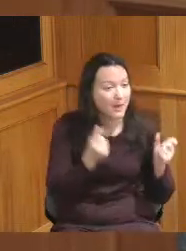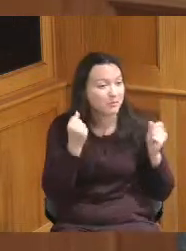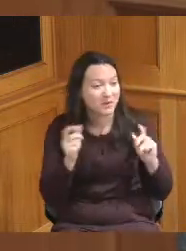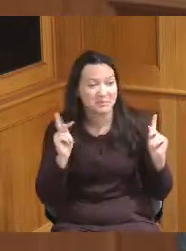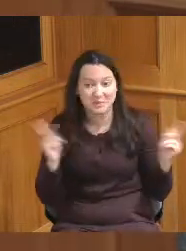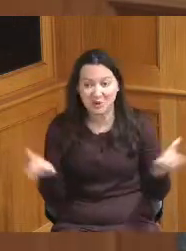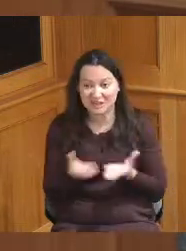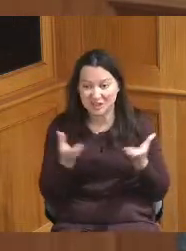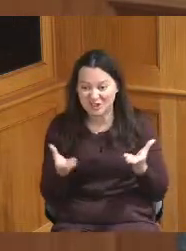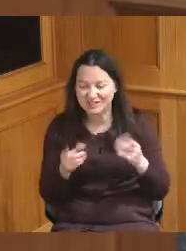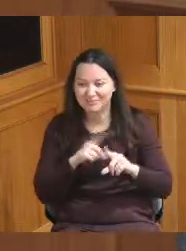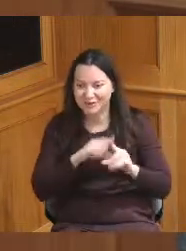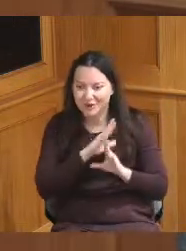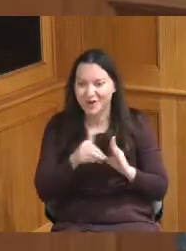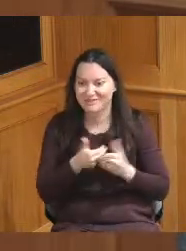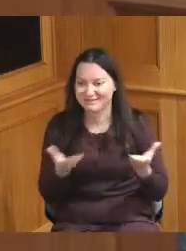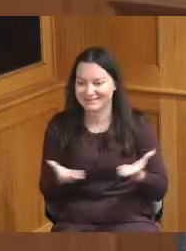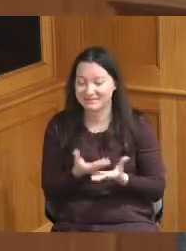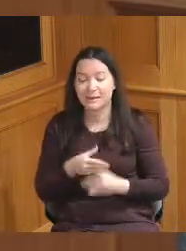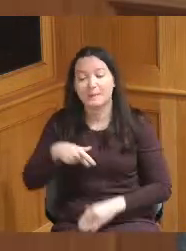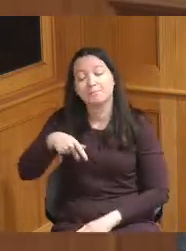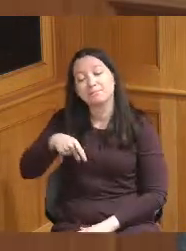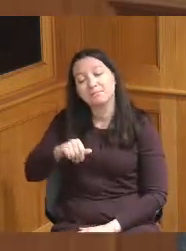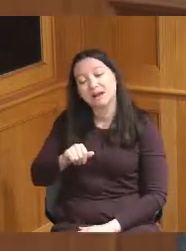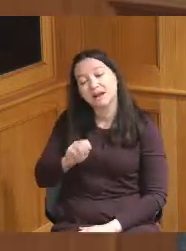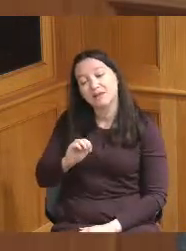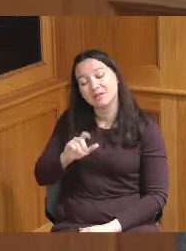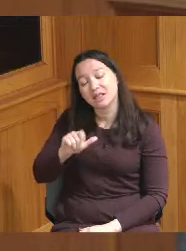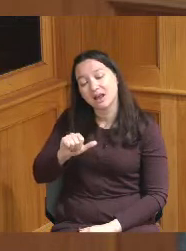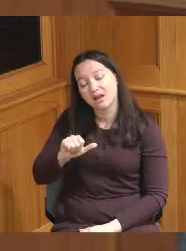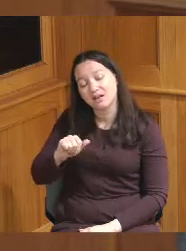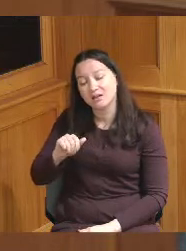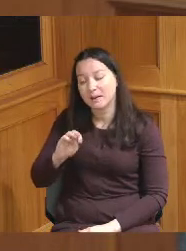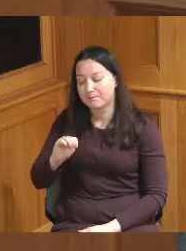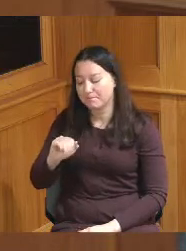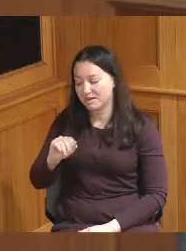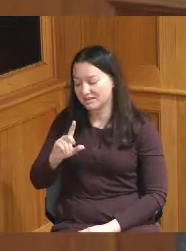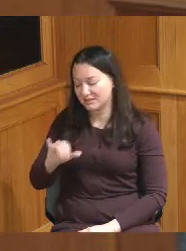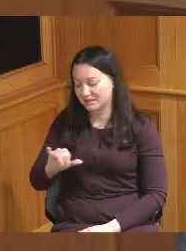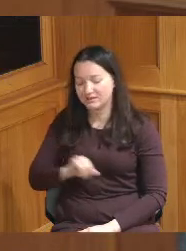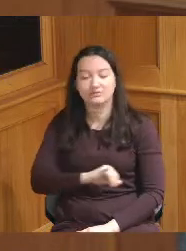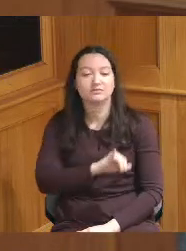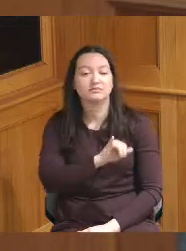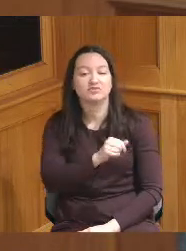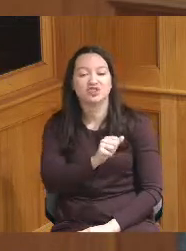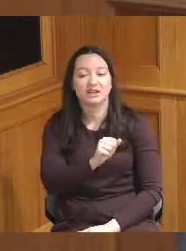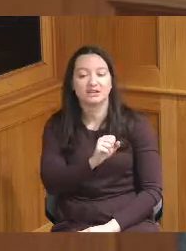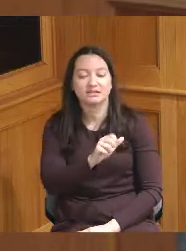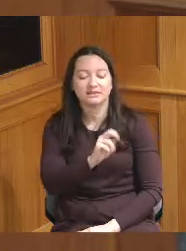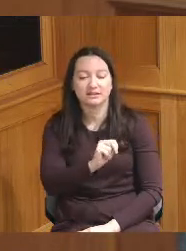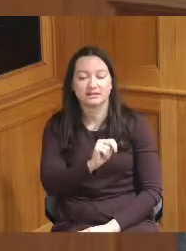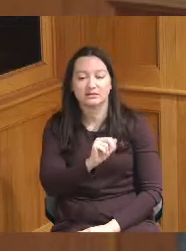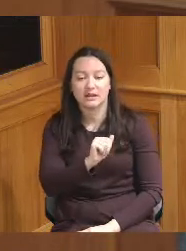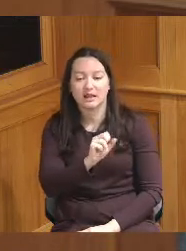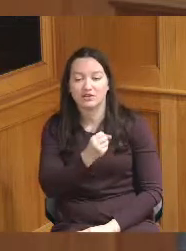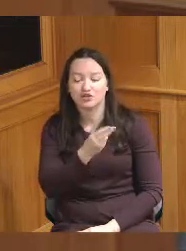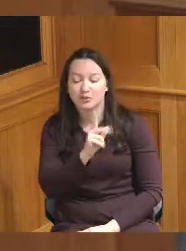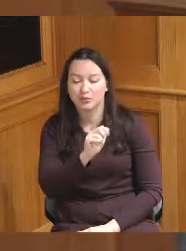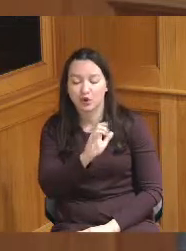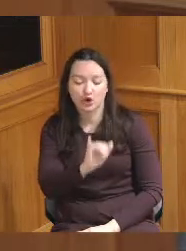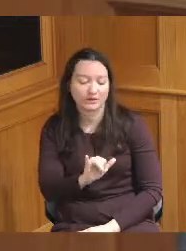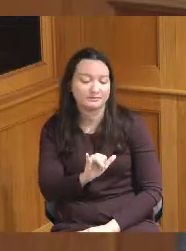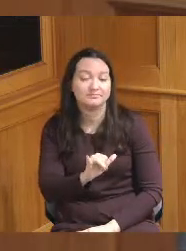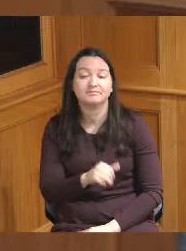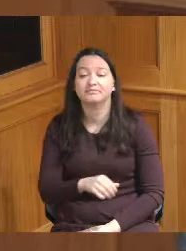much. We have Pamela Massey and Jason Ashbrook with the Workforce Council, Brian Wright